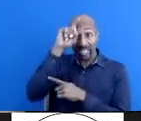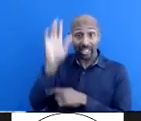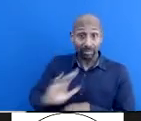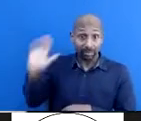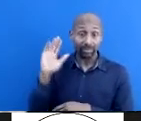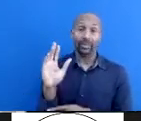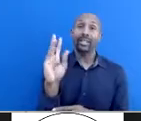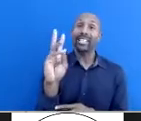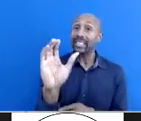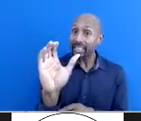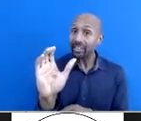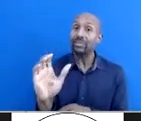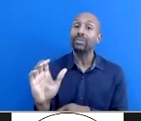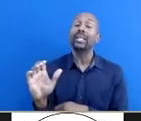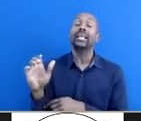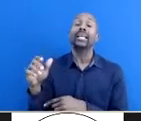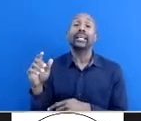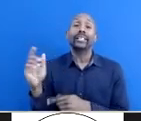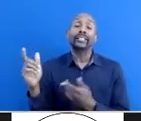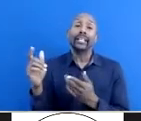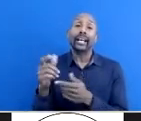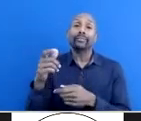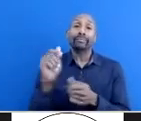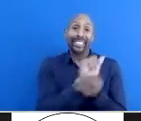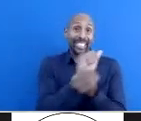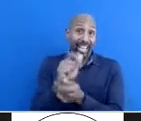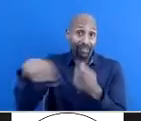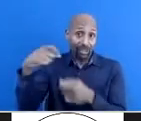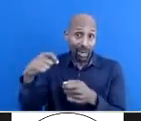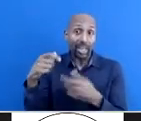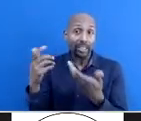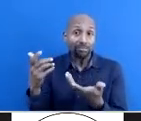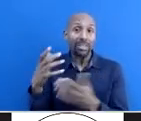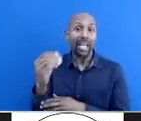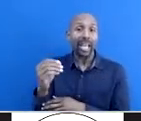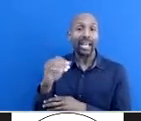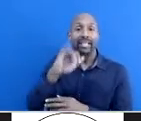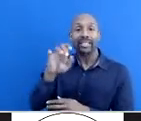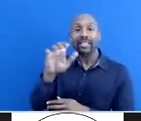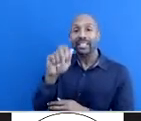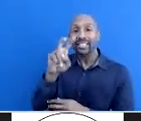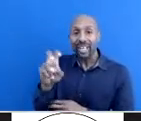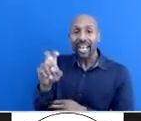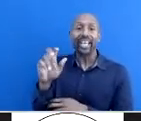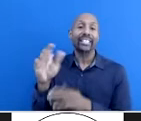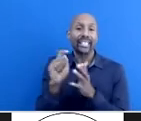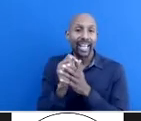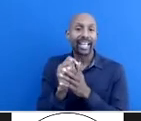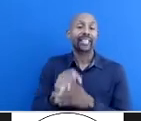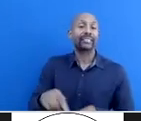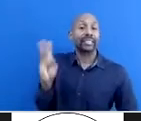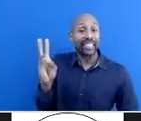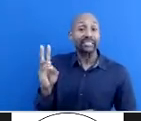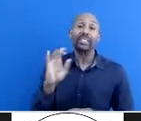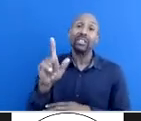rights movement. And he does this with poetic object making that involves a wide-ranging aesthetic use of